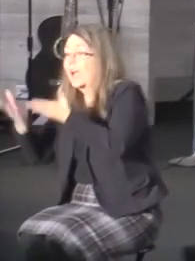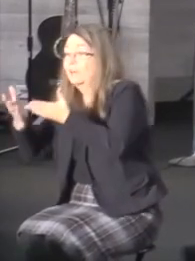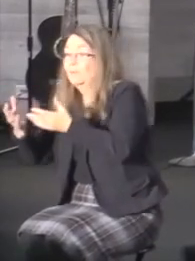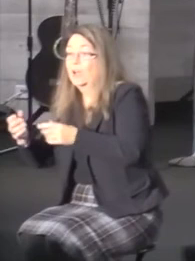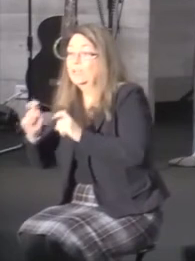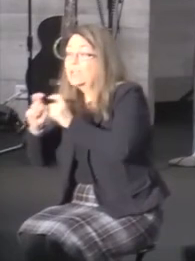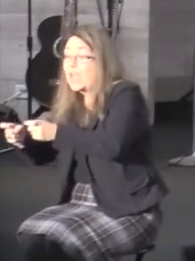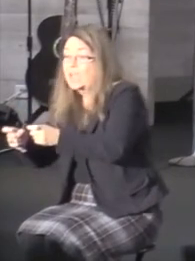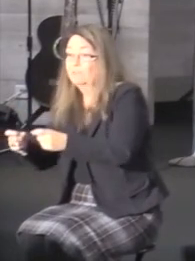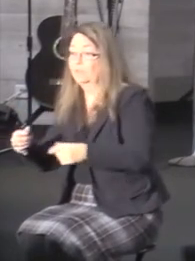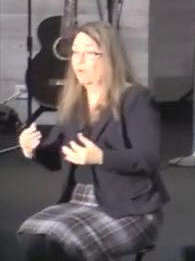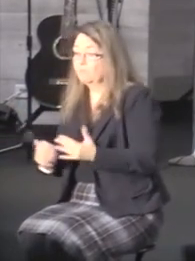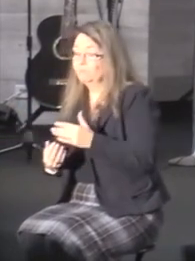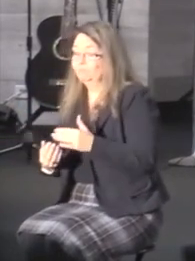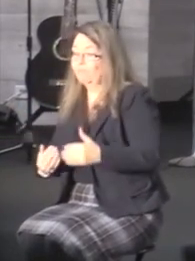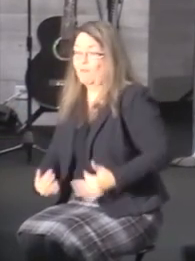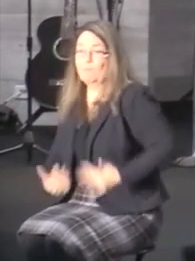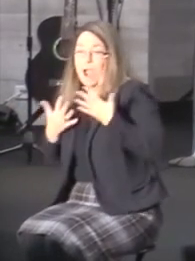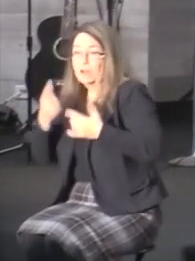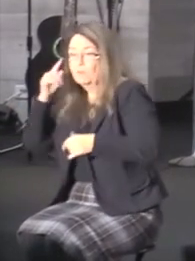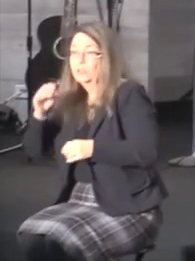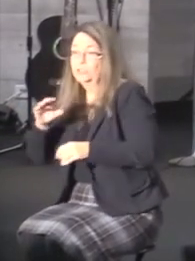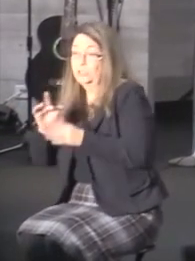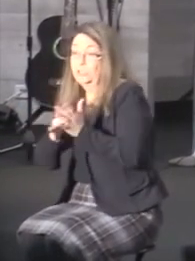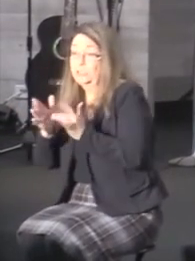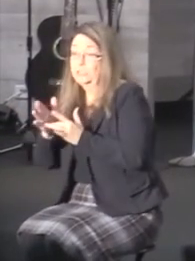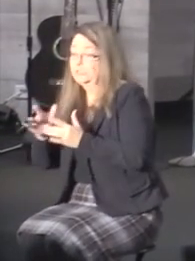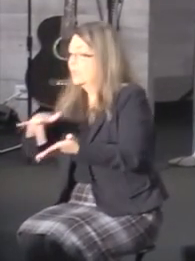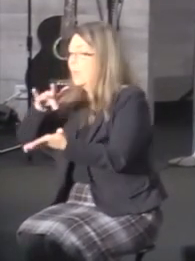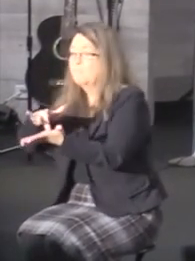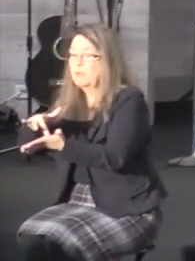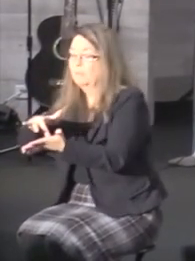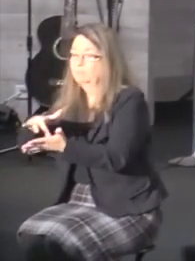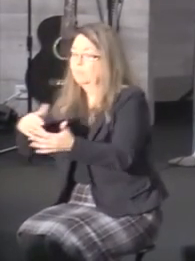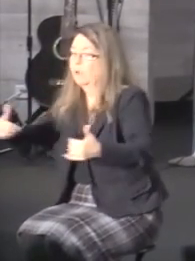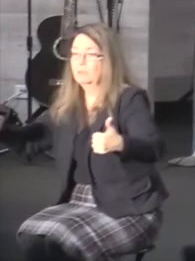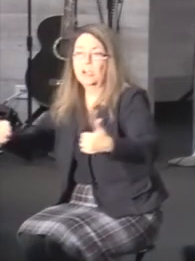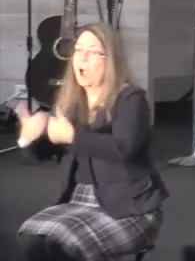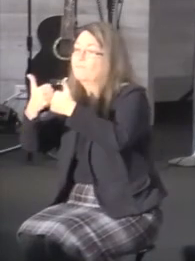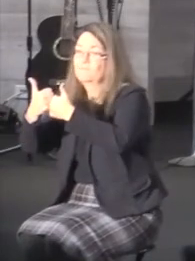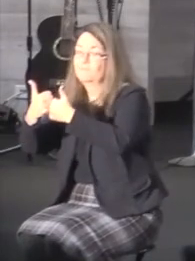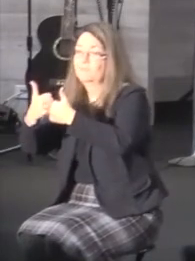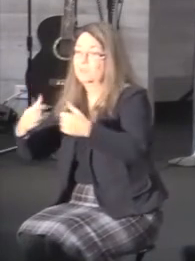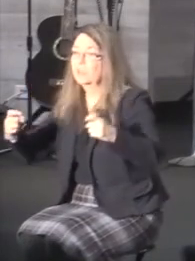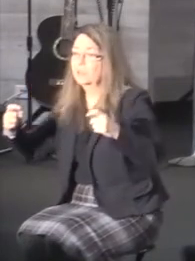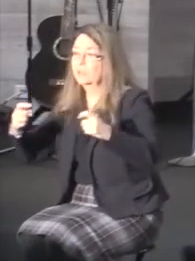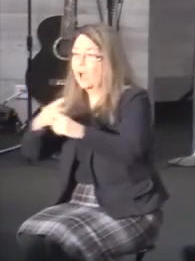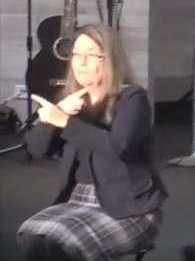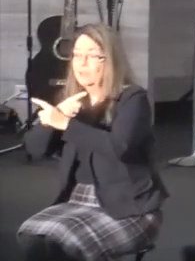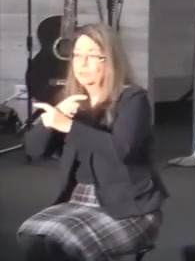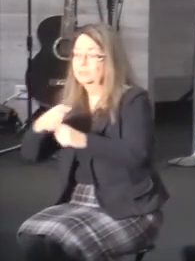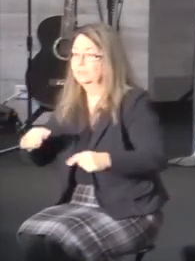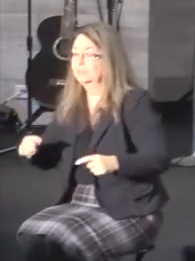This church was on fire for Jesus, even in the midst of complete opposition. Paul talked about the church at Philippi in Romans